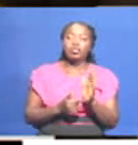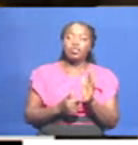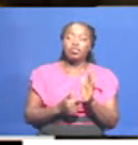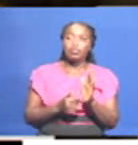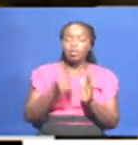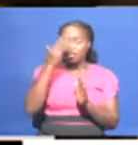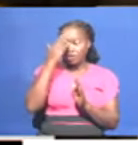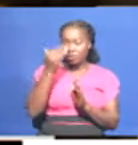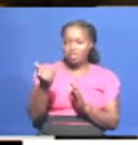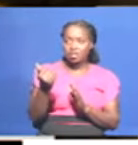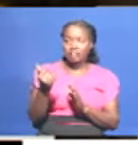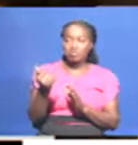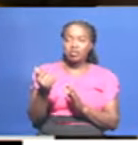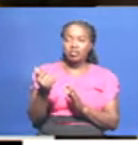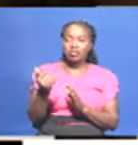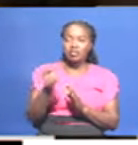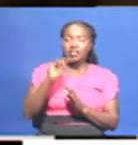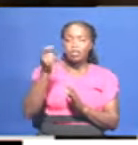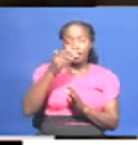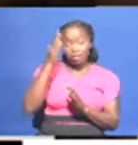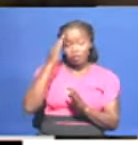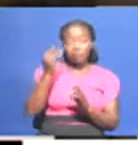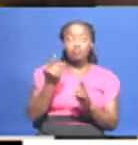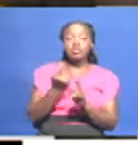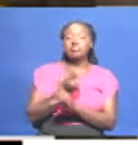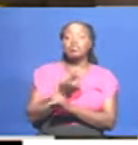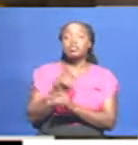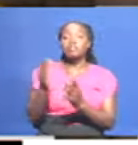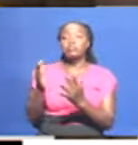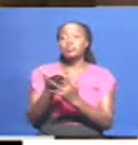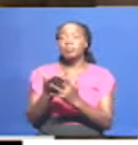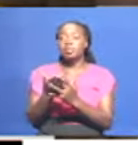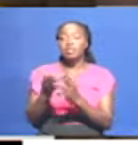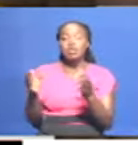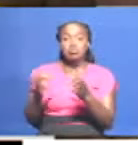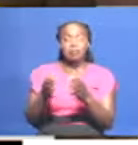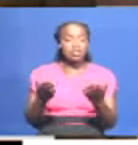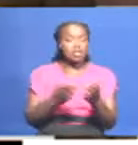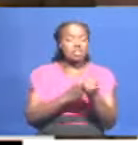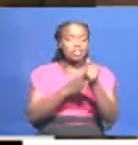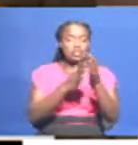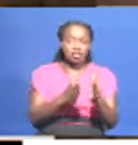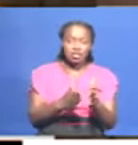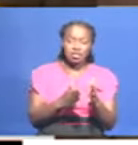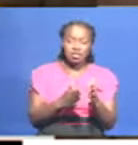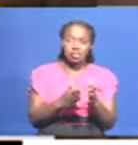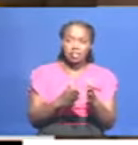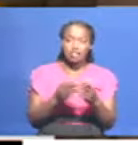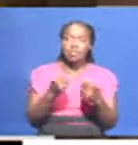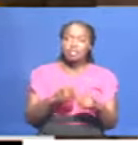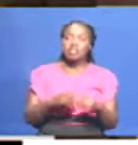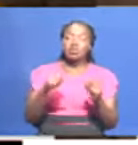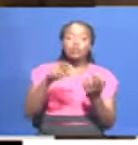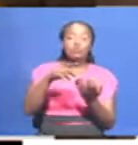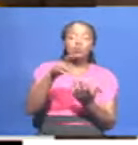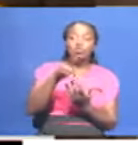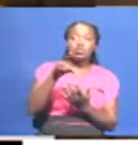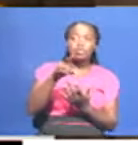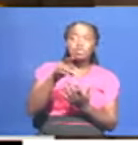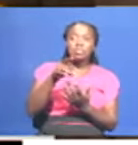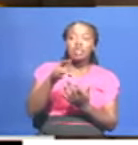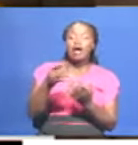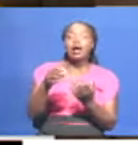Kenyans are now able to differentiate between parties and leaders, that they are able to choose among the many